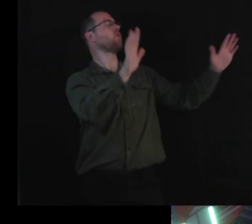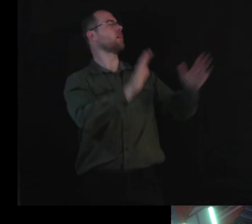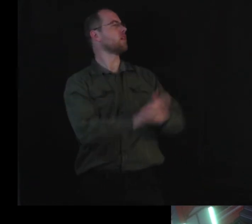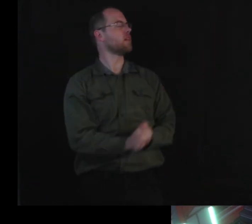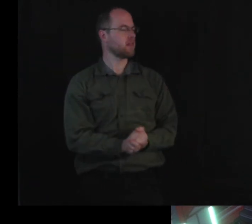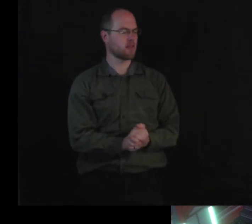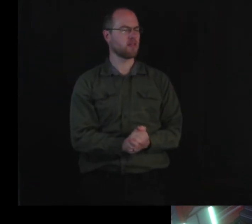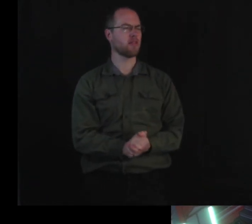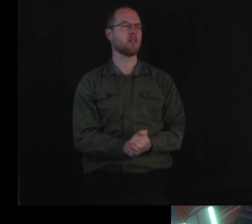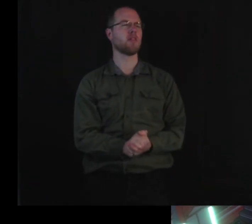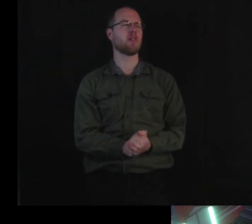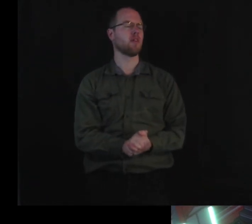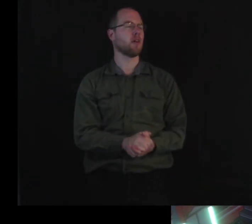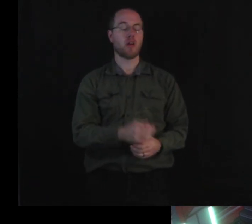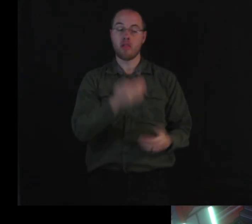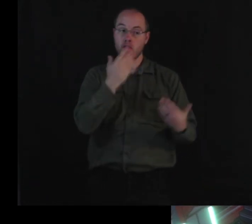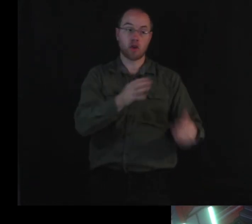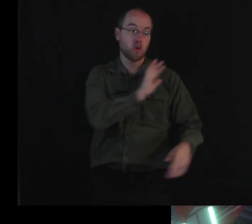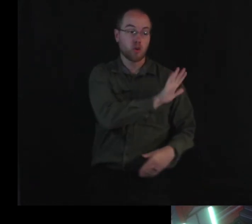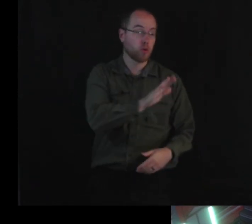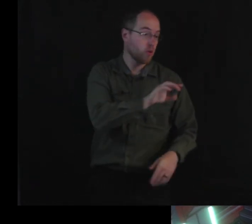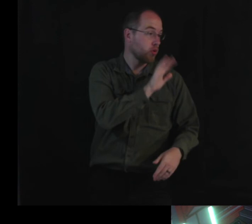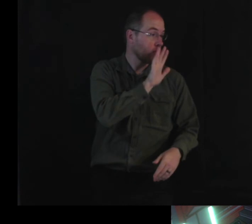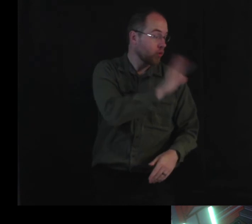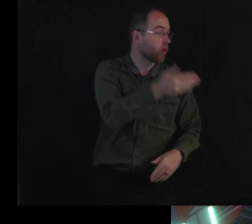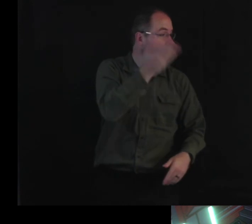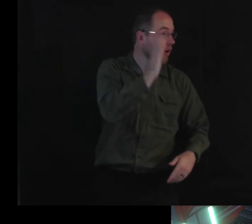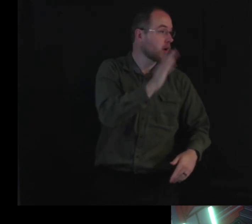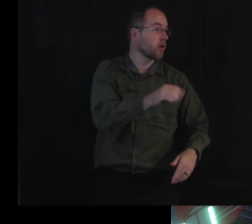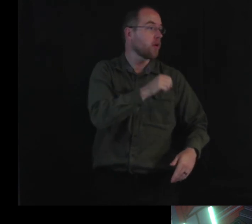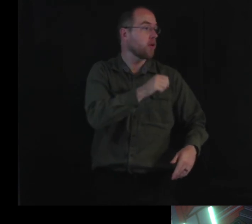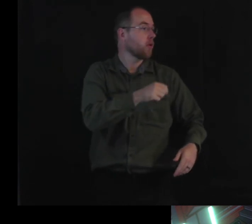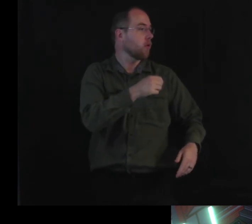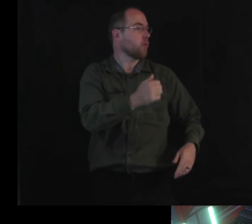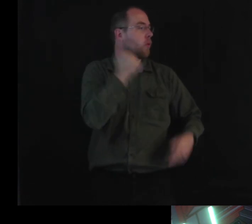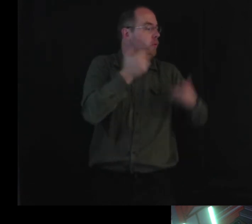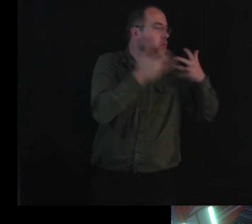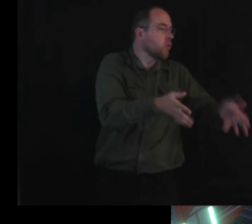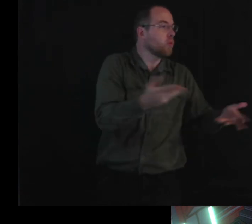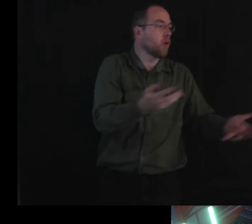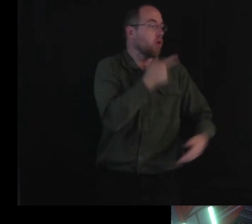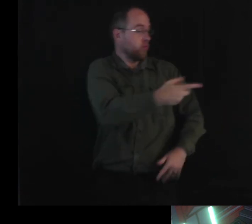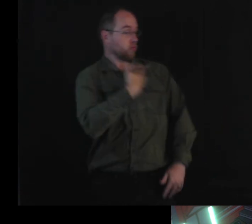Thank your God that you won't live to lose what you've taken from me.